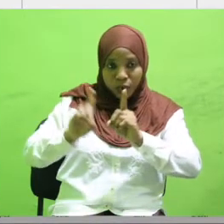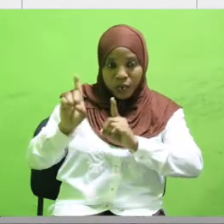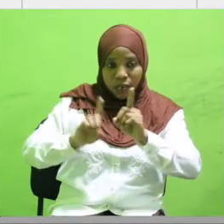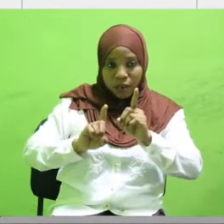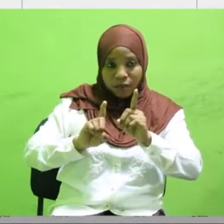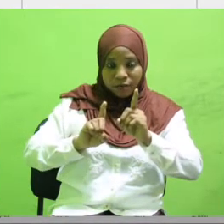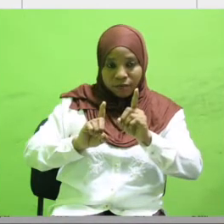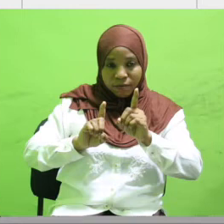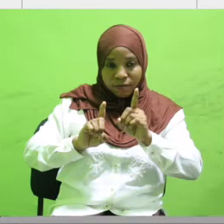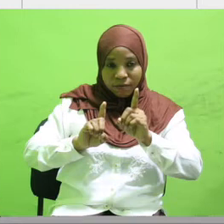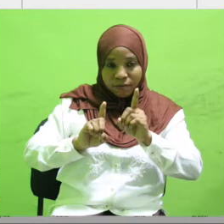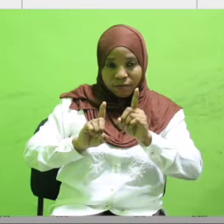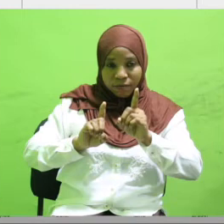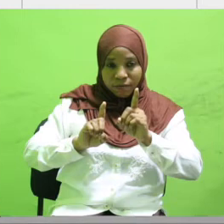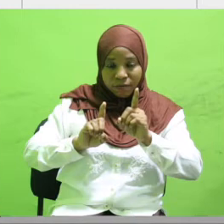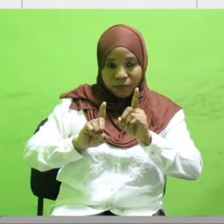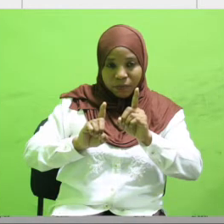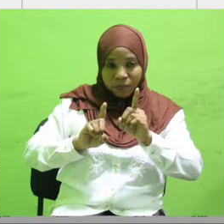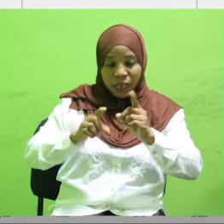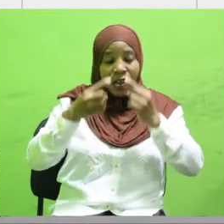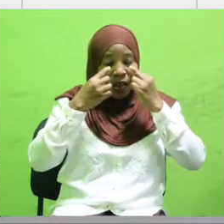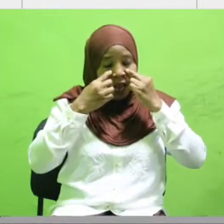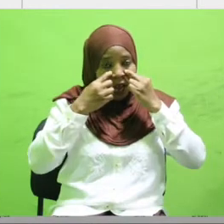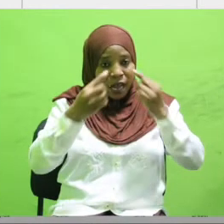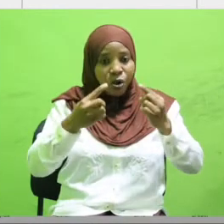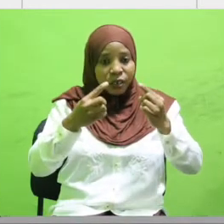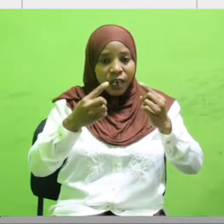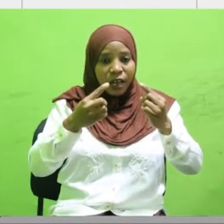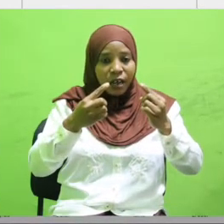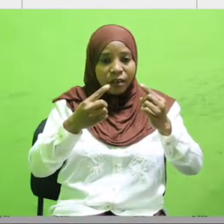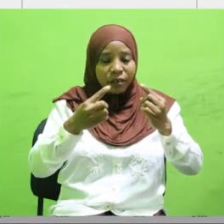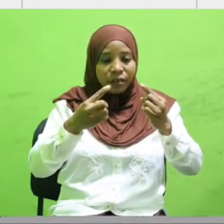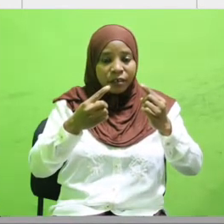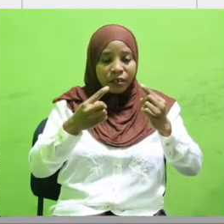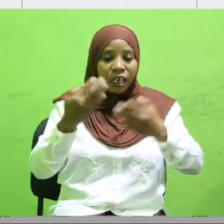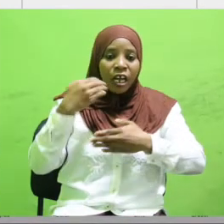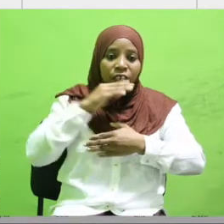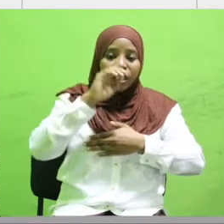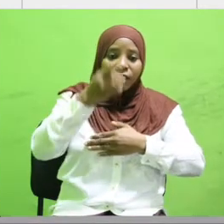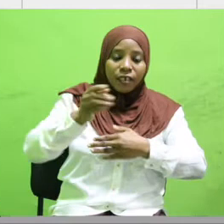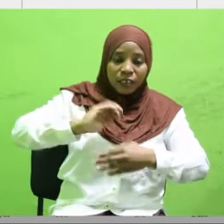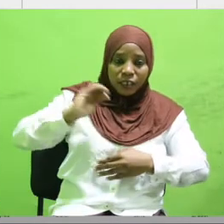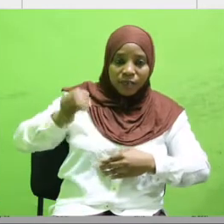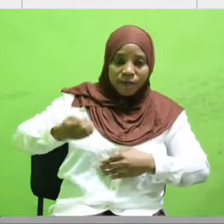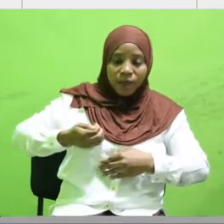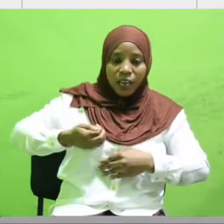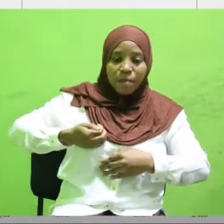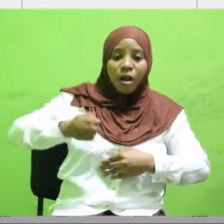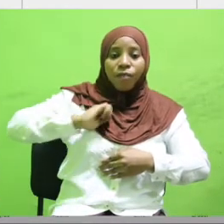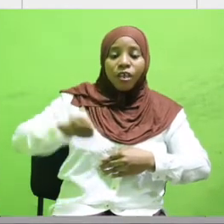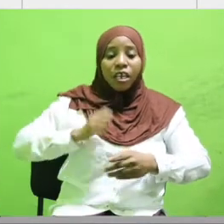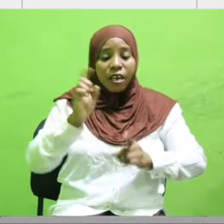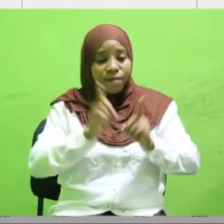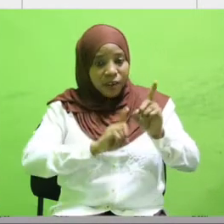which requires a person to just mention the phyla of kingdom